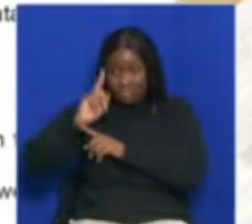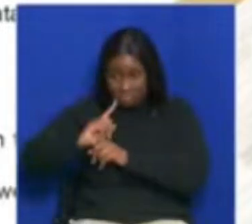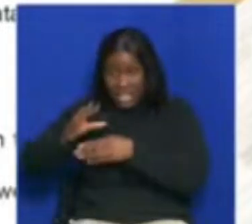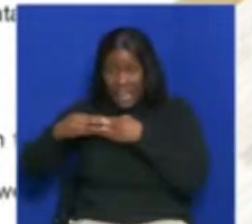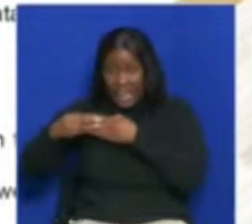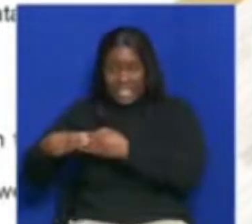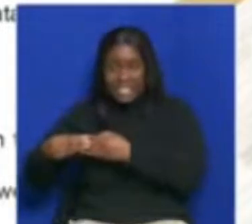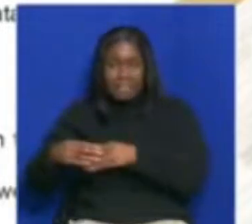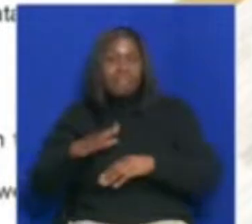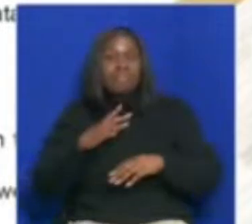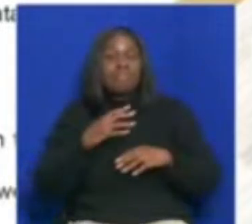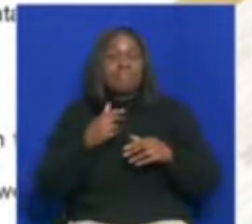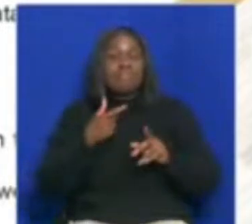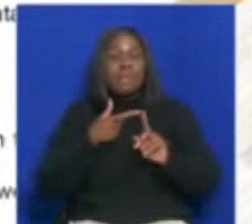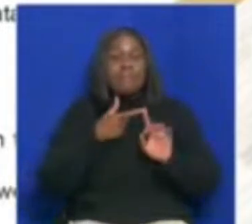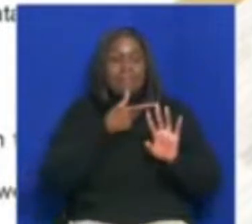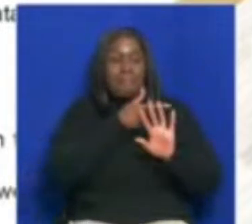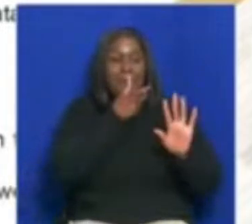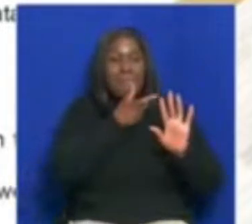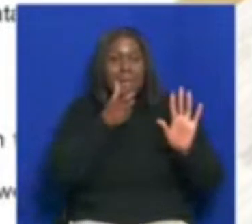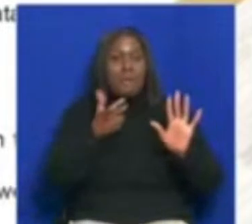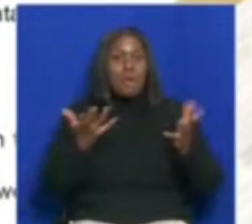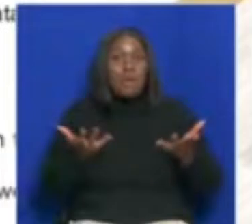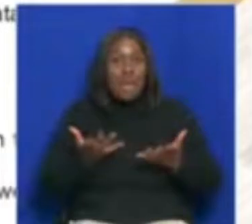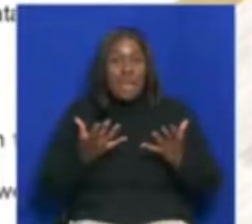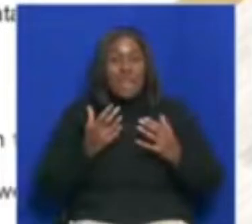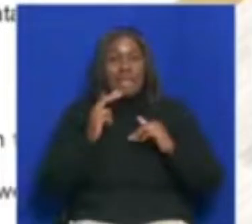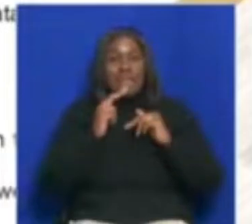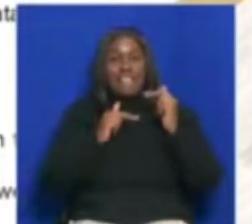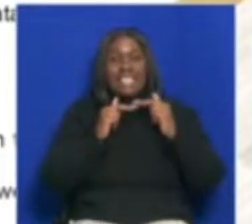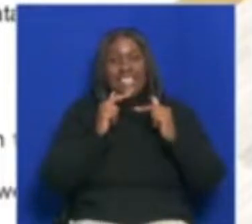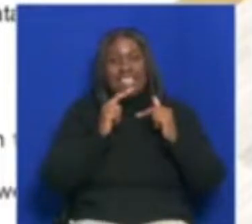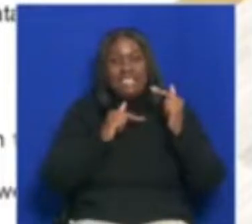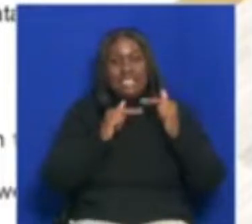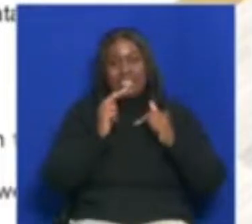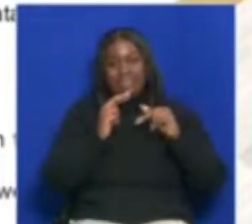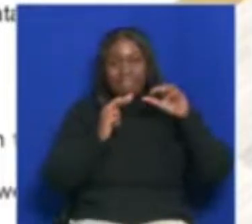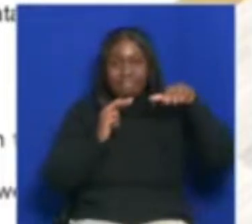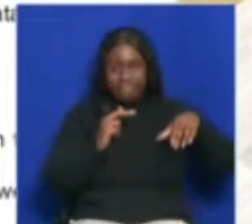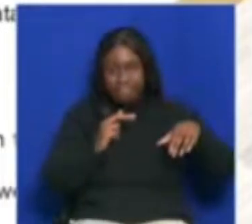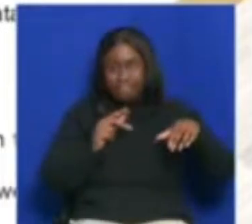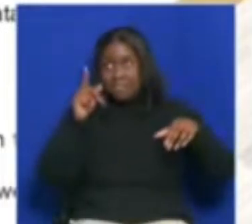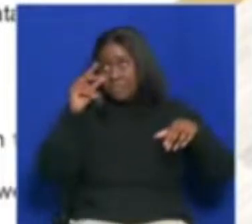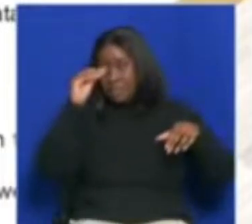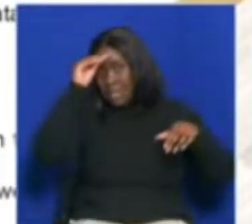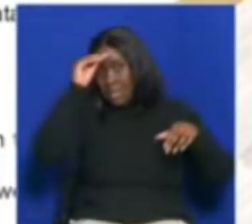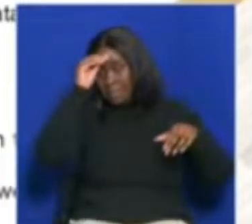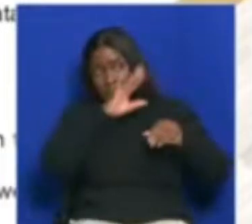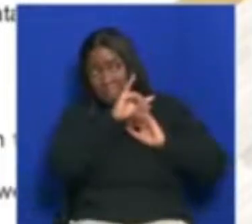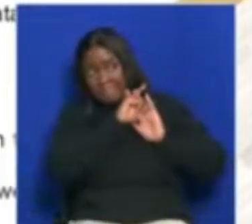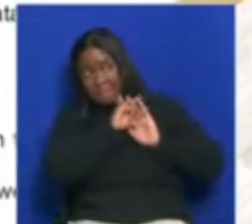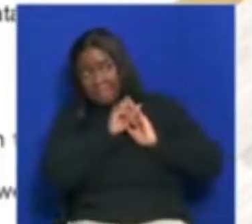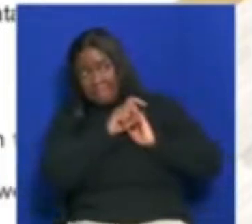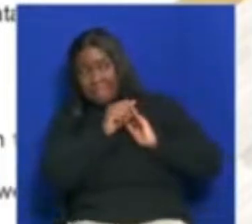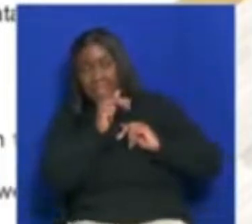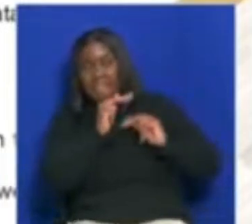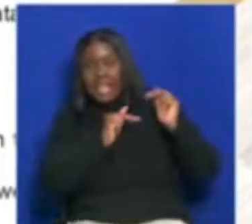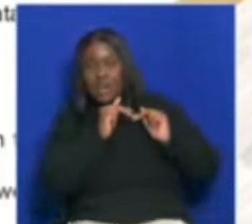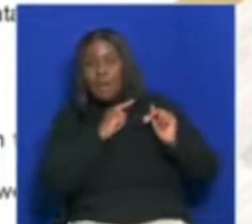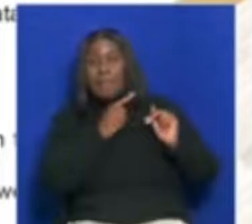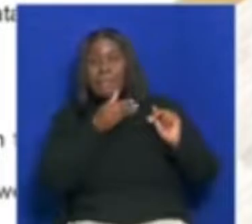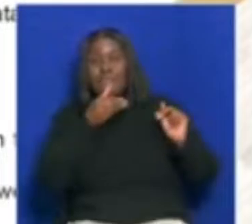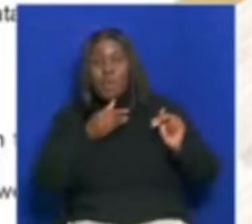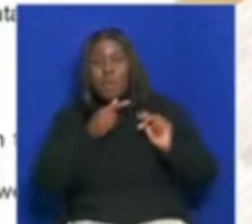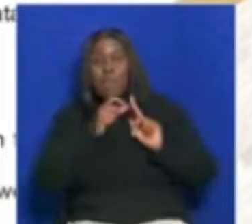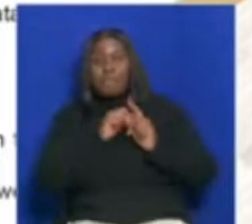building. The SAPS members allegedly identified the flat after arresting a suspect in Greenwood